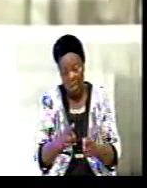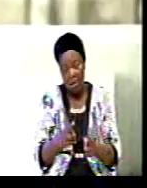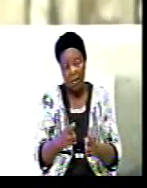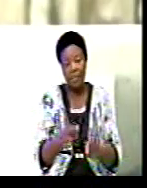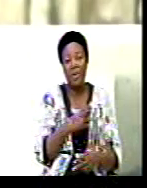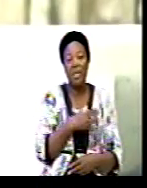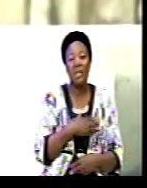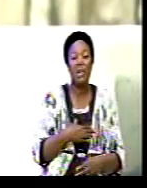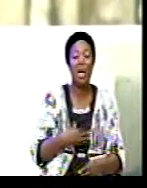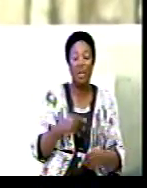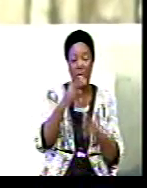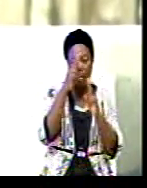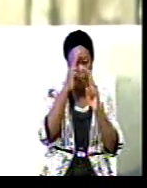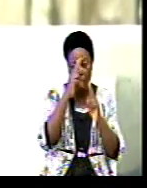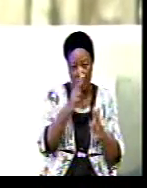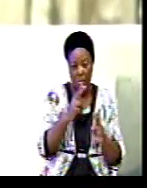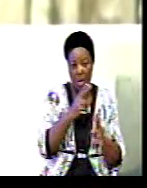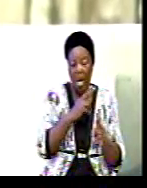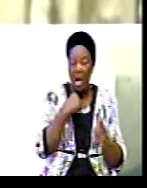address, phone number,